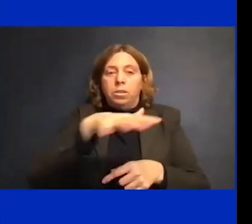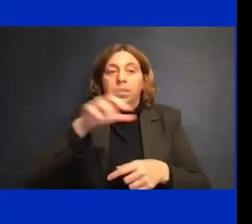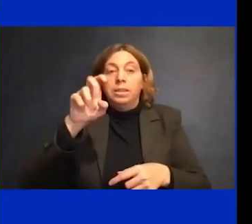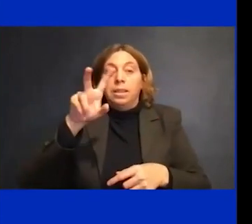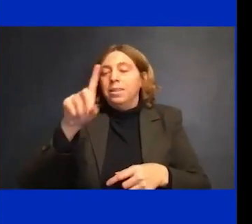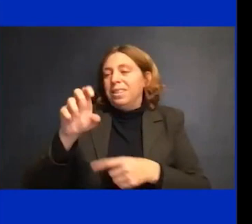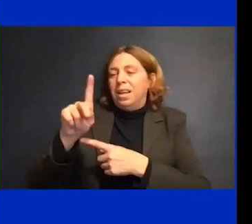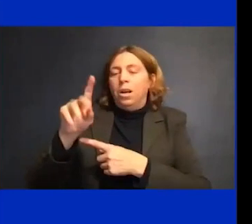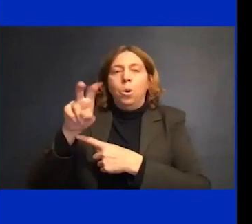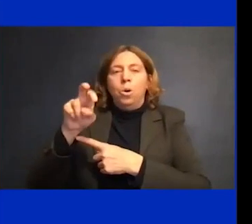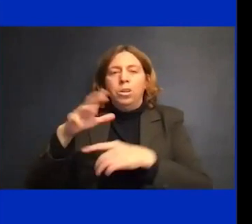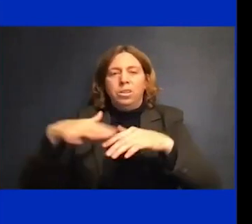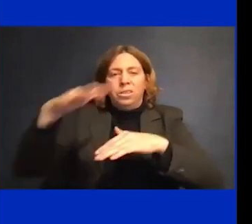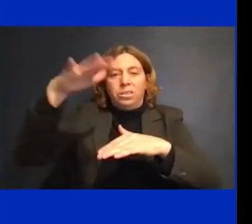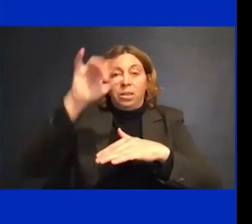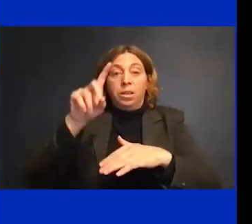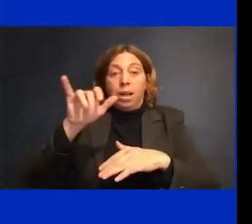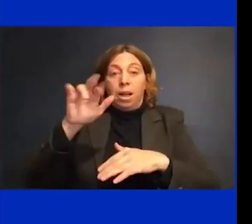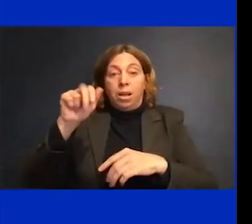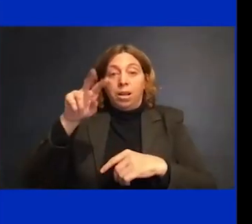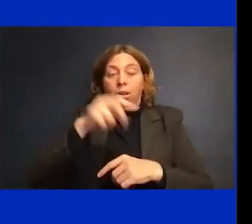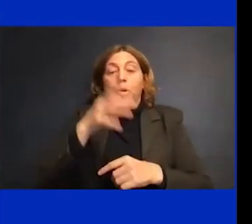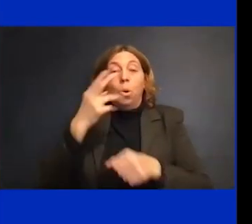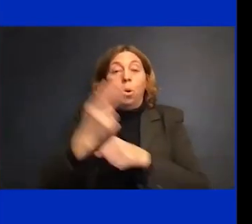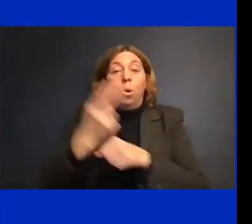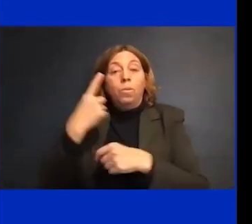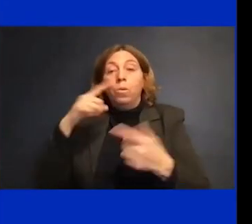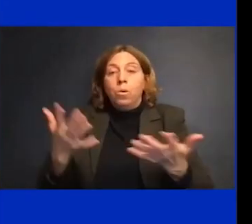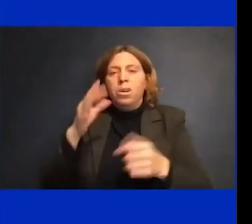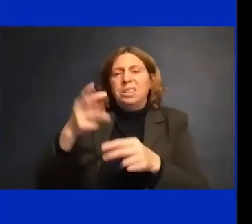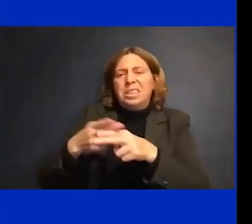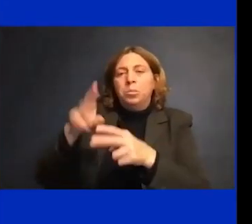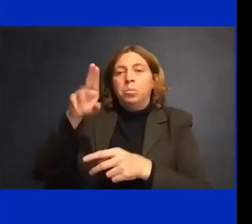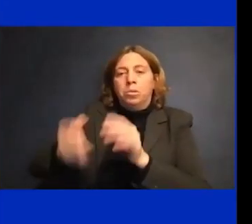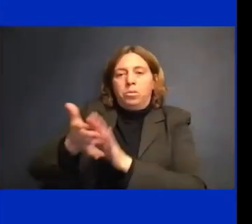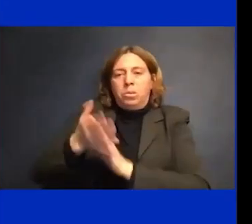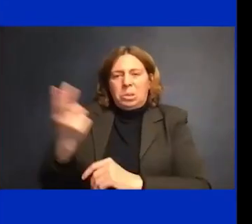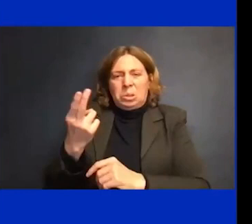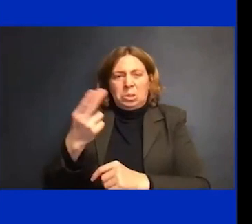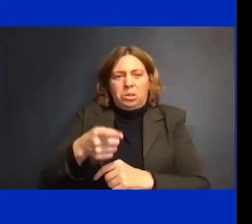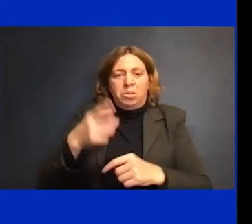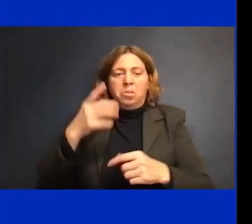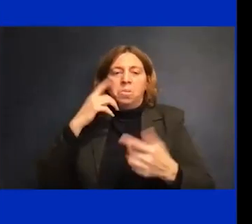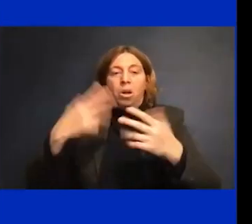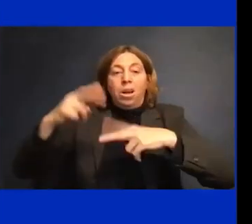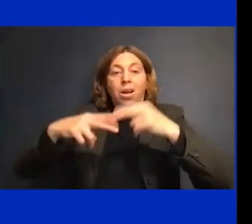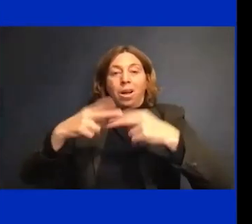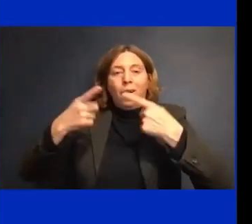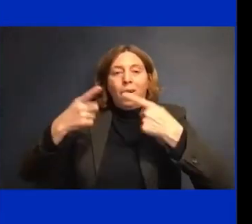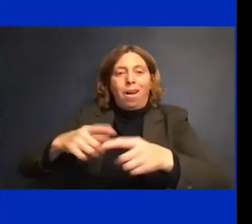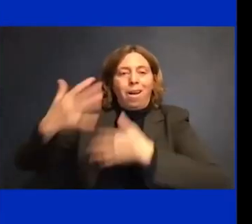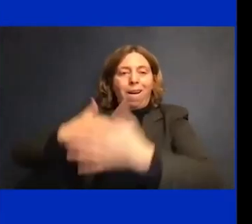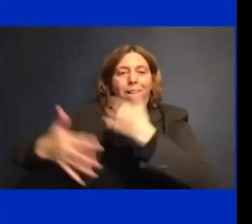on Dyer Avenue will serve as a location for temporary bus operations and potentially for construction staging during the development phase